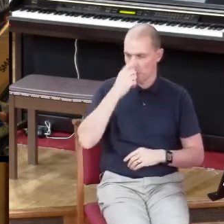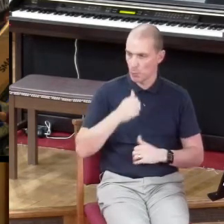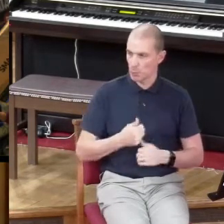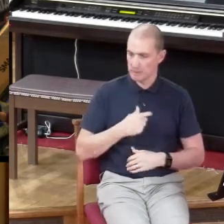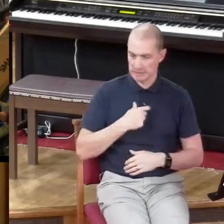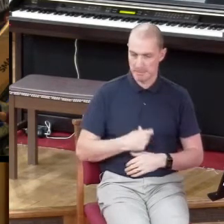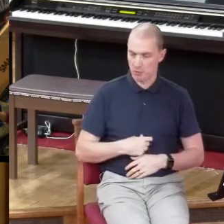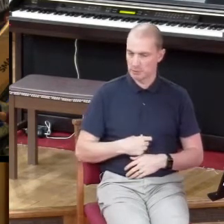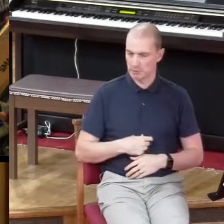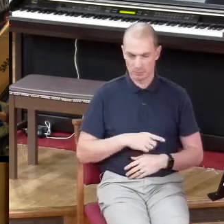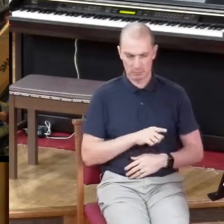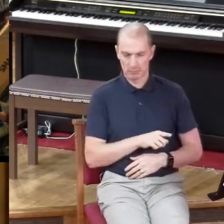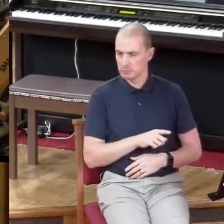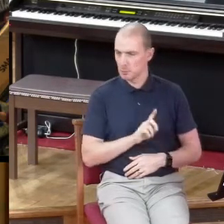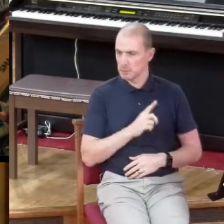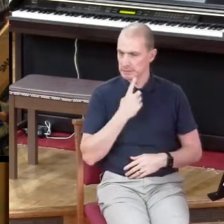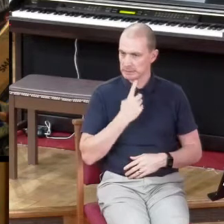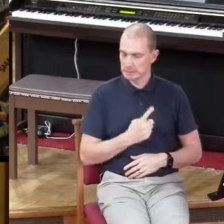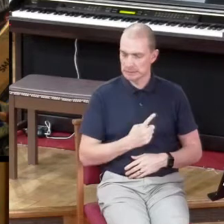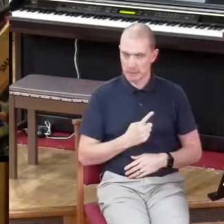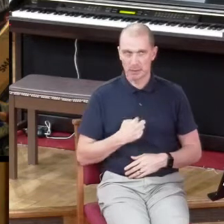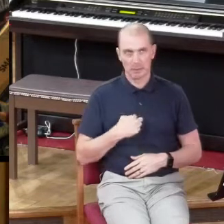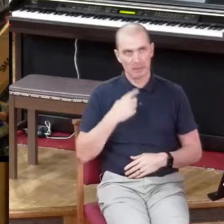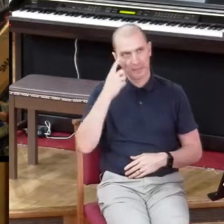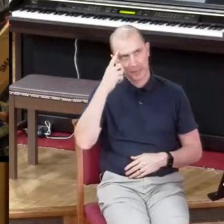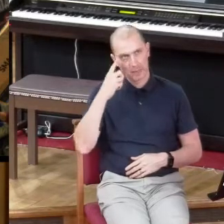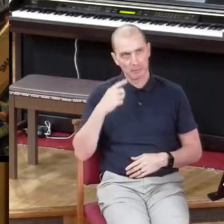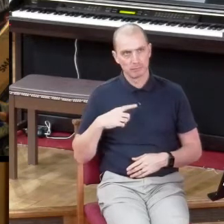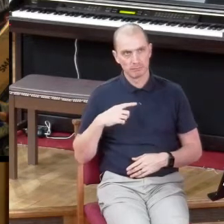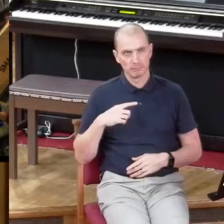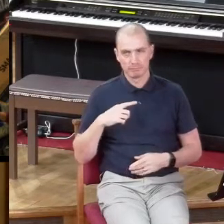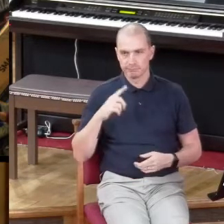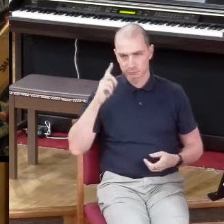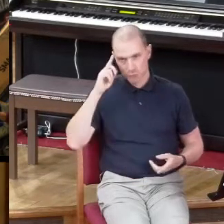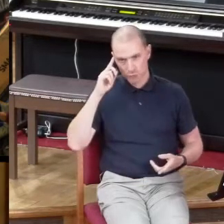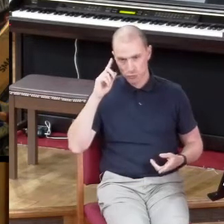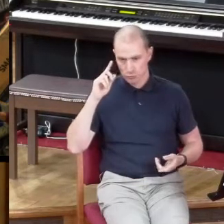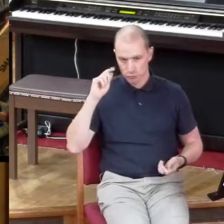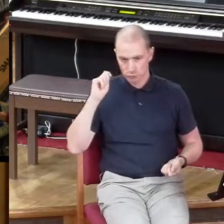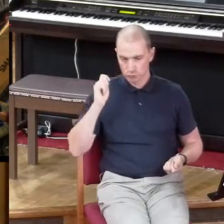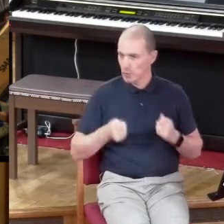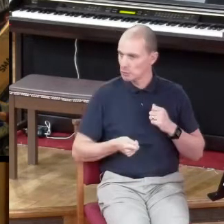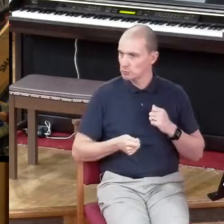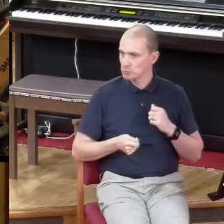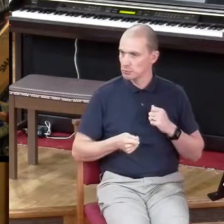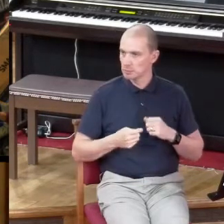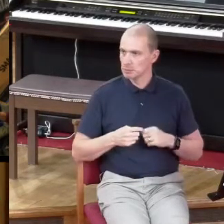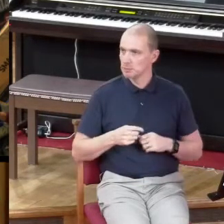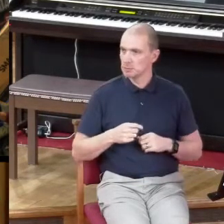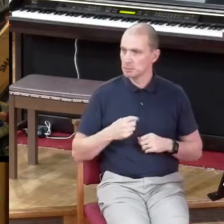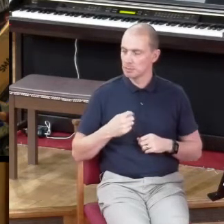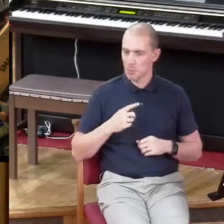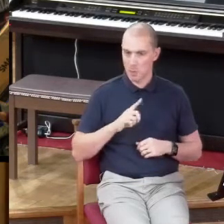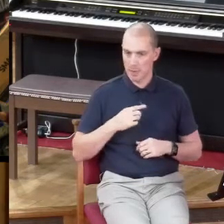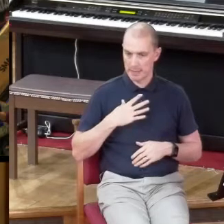way. What I think about my need of forgiveness changes with what I've actually